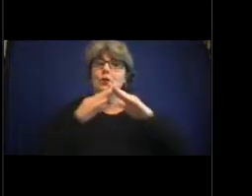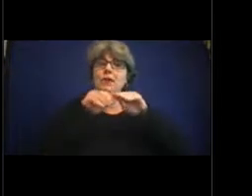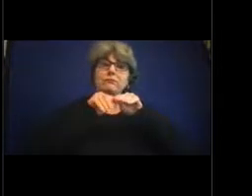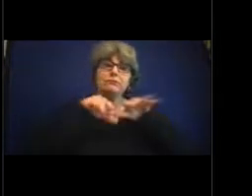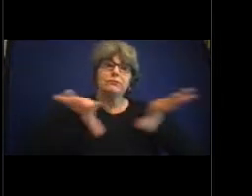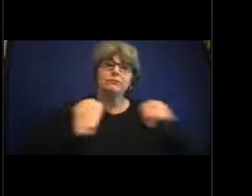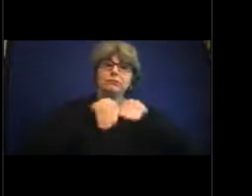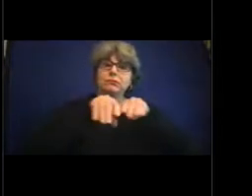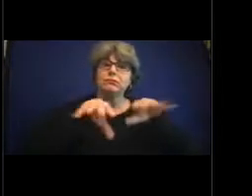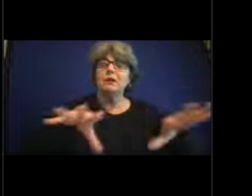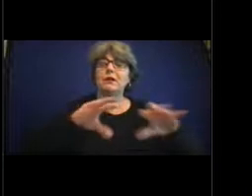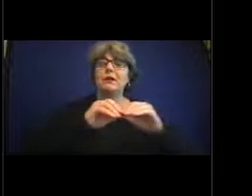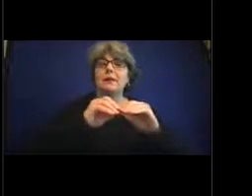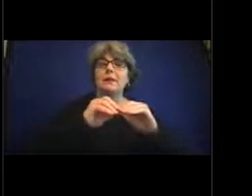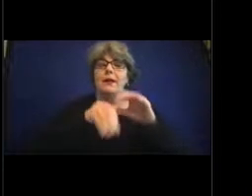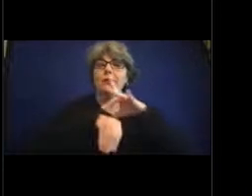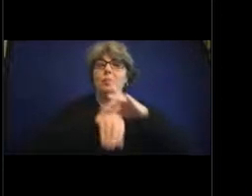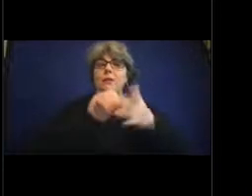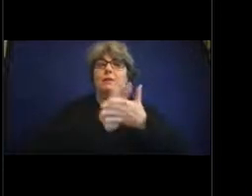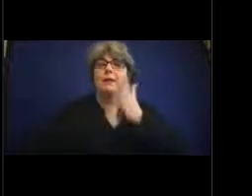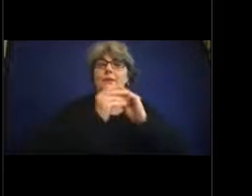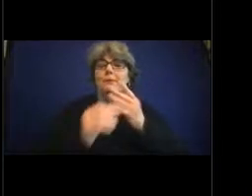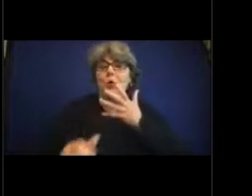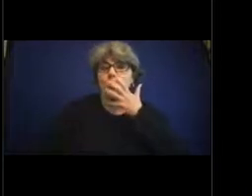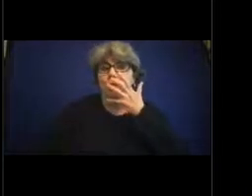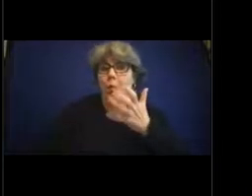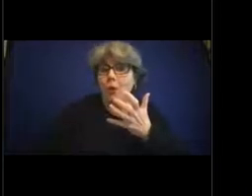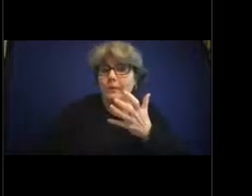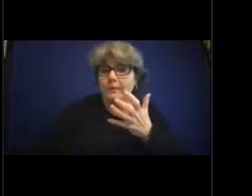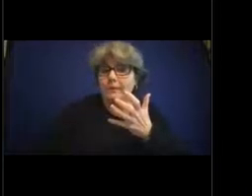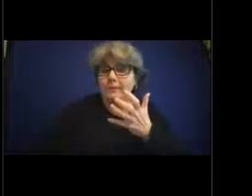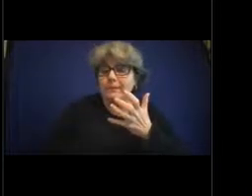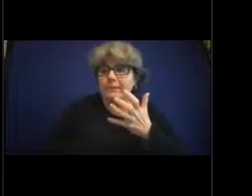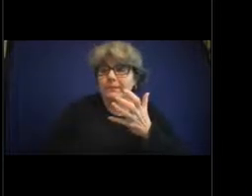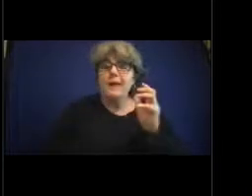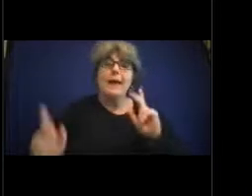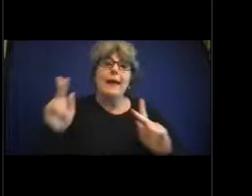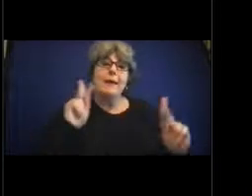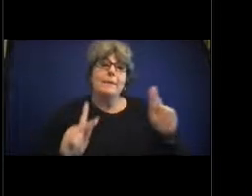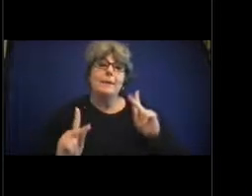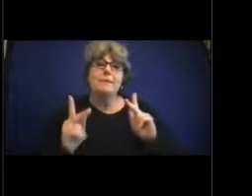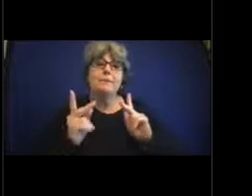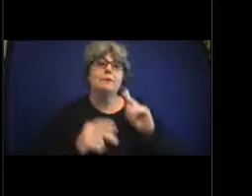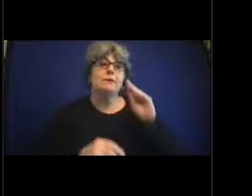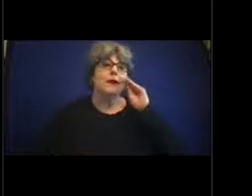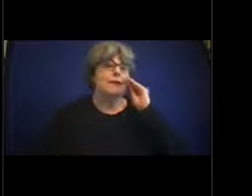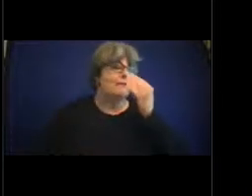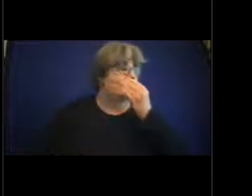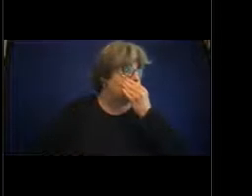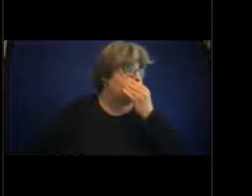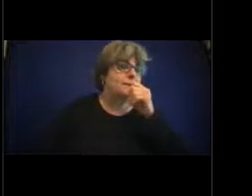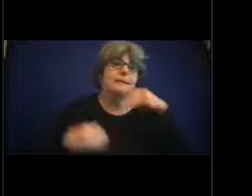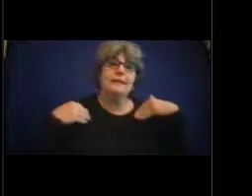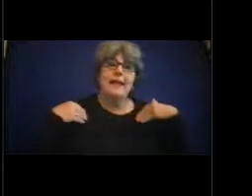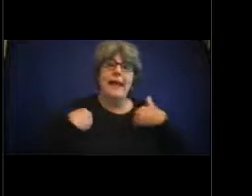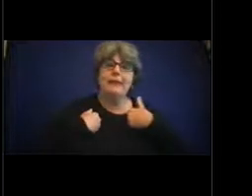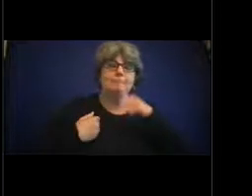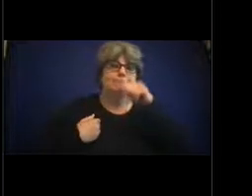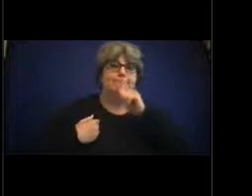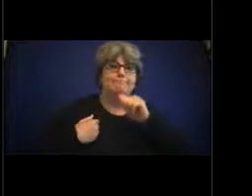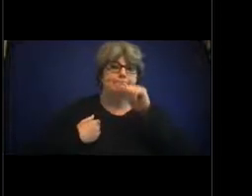which further warm the earth. And the warming tests humans and plants and animals' ability to cope with hot